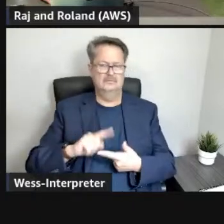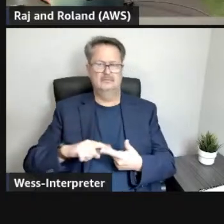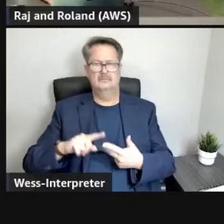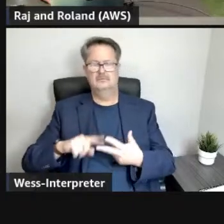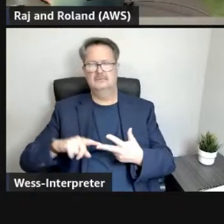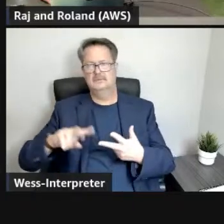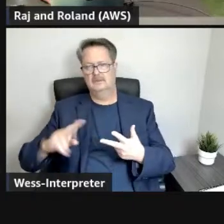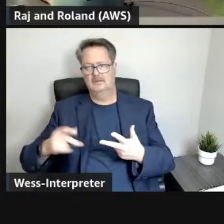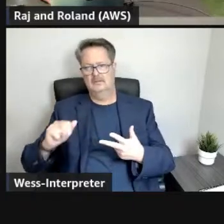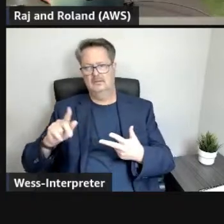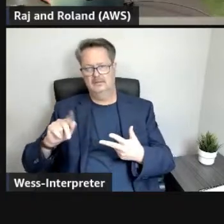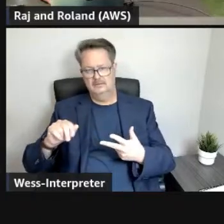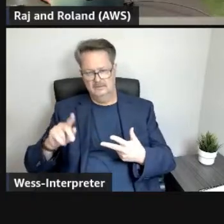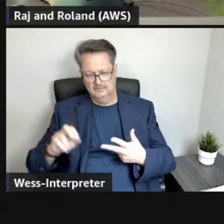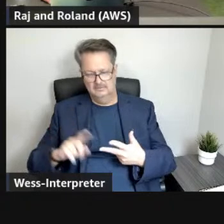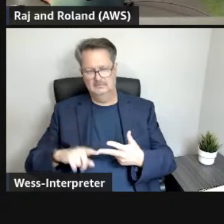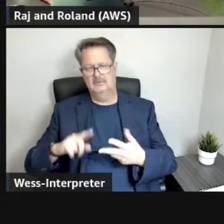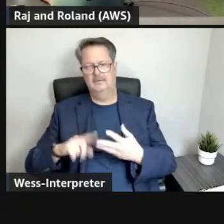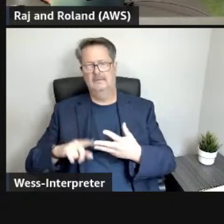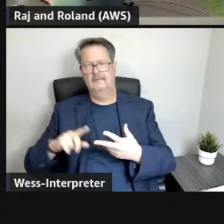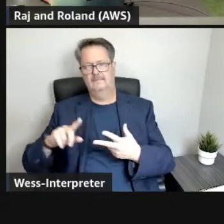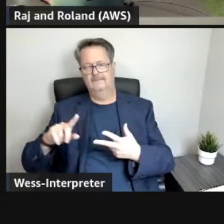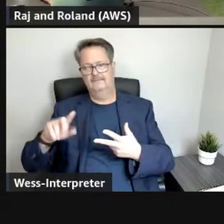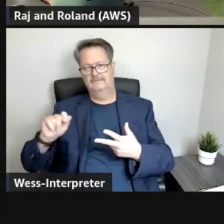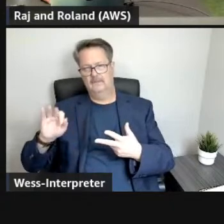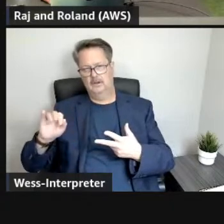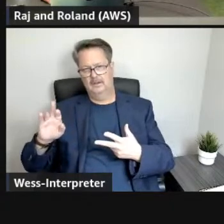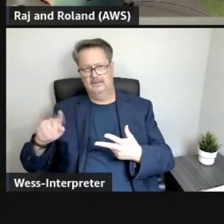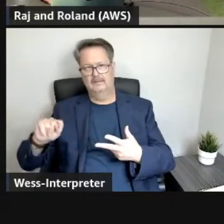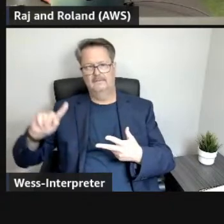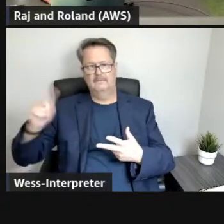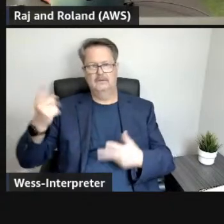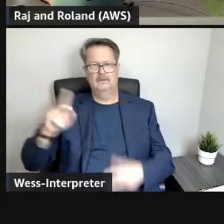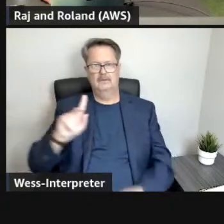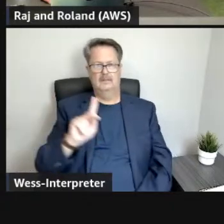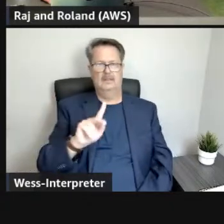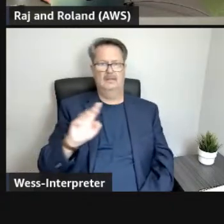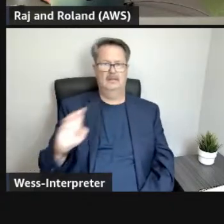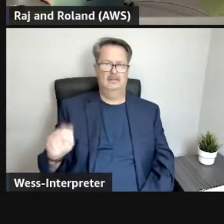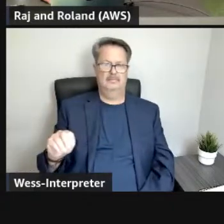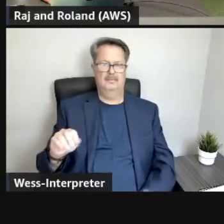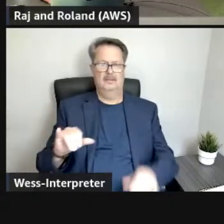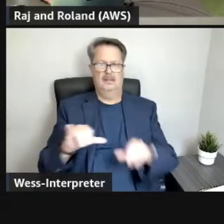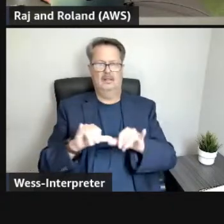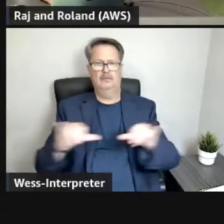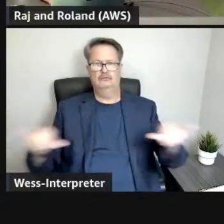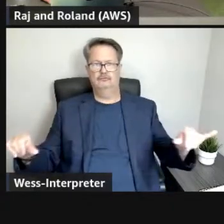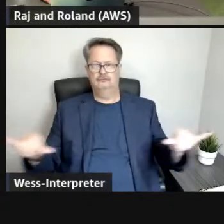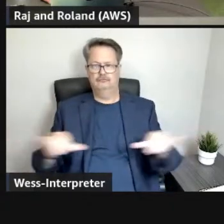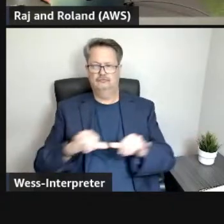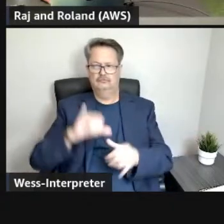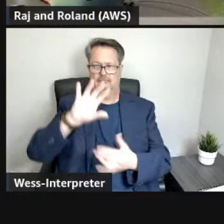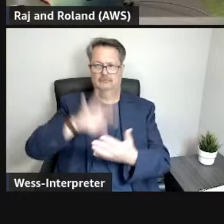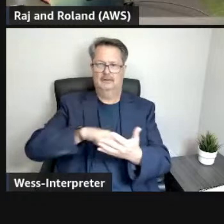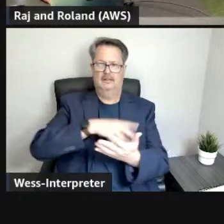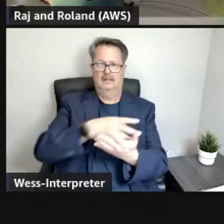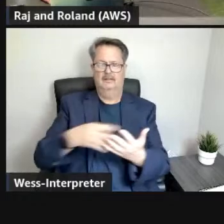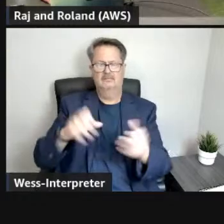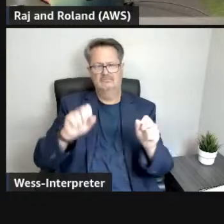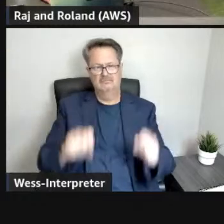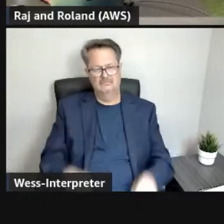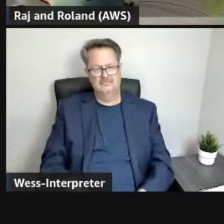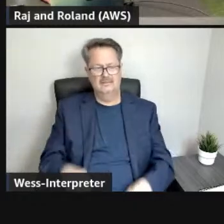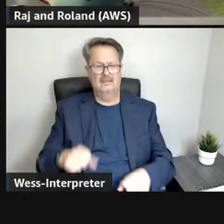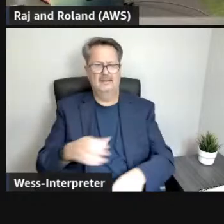which is Fargate. So let's start with the first one, Cluster Autoscaler. With Cluster Autoscaler, you can